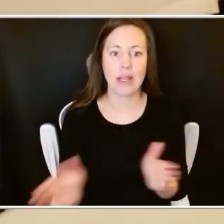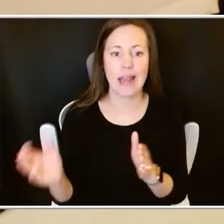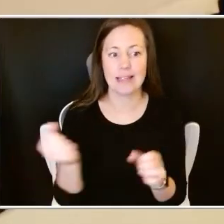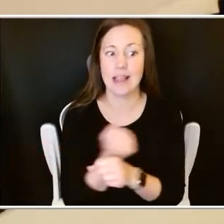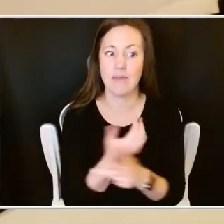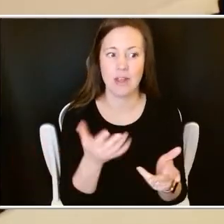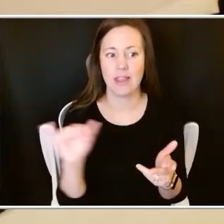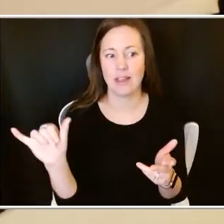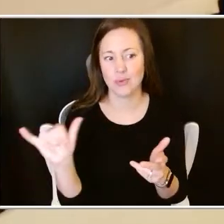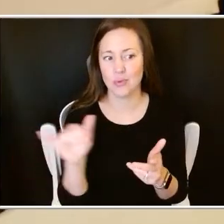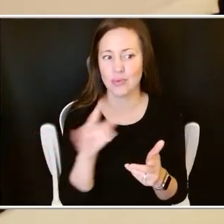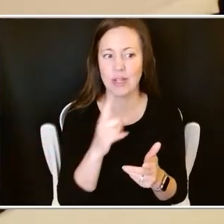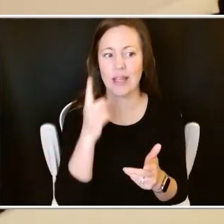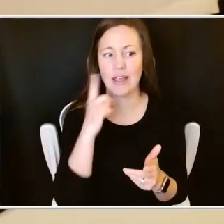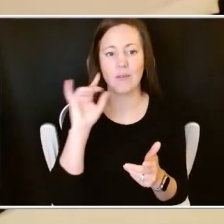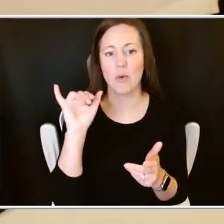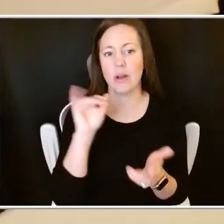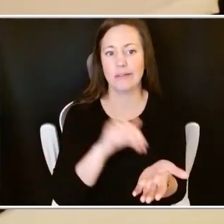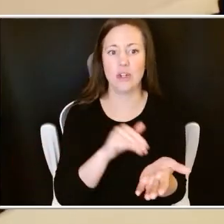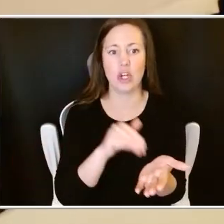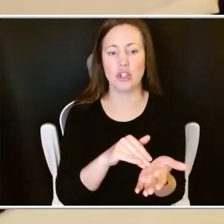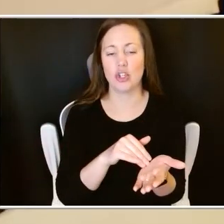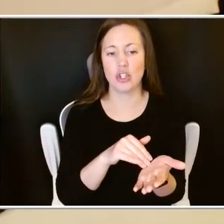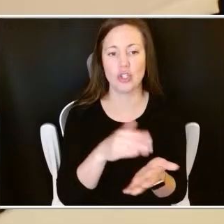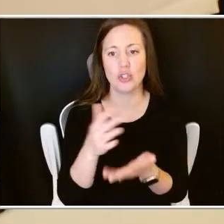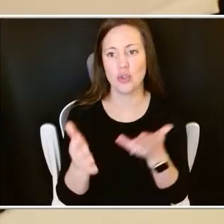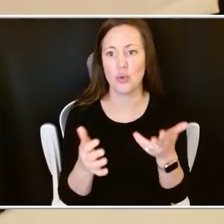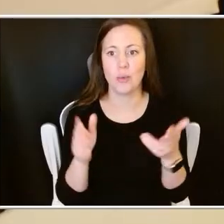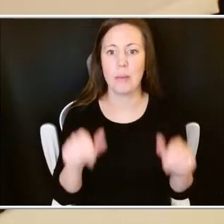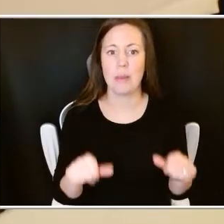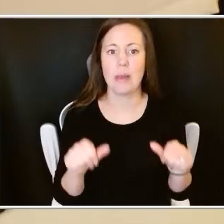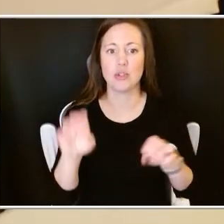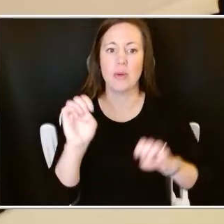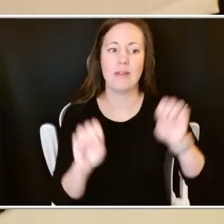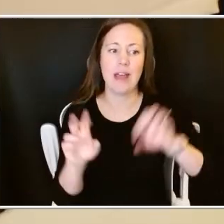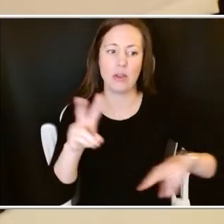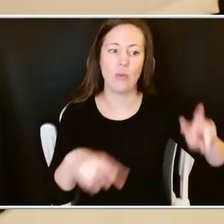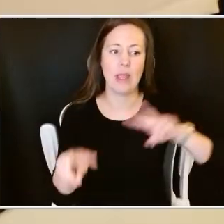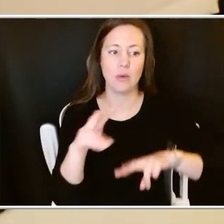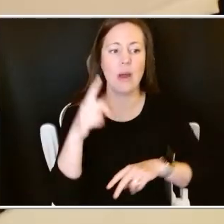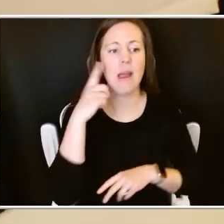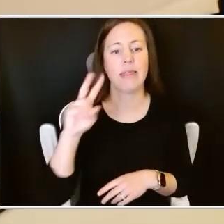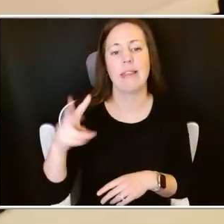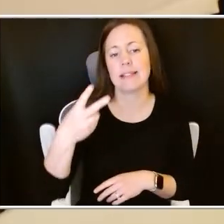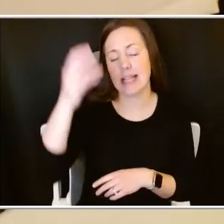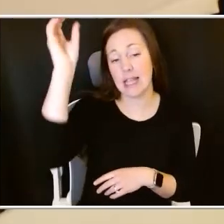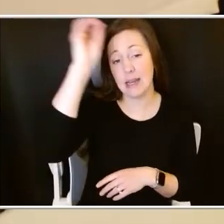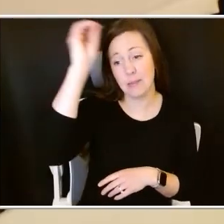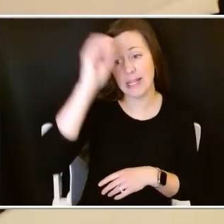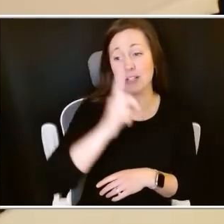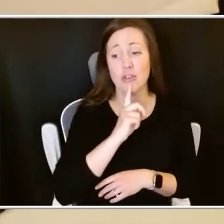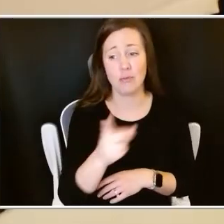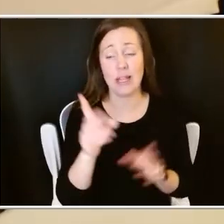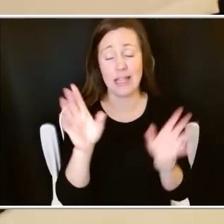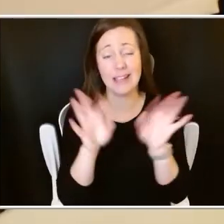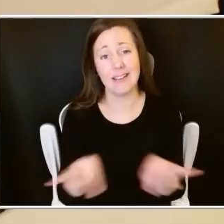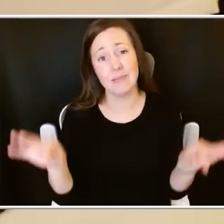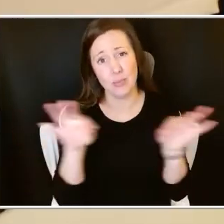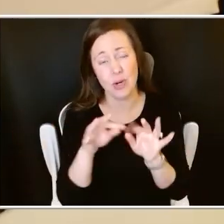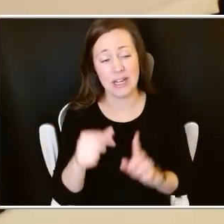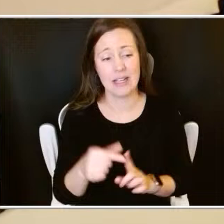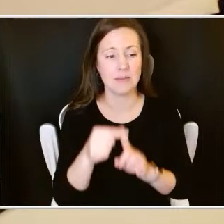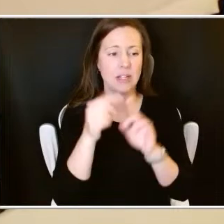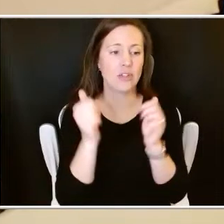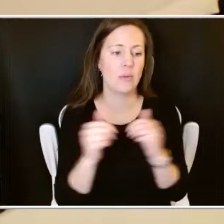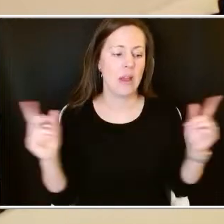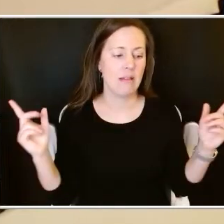the physicians to evaluate you. I think second opinions are critical, especially in